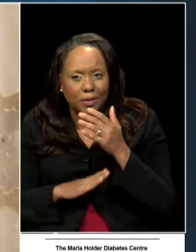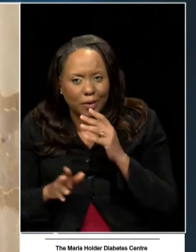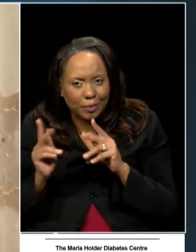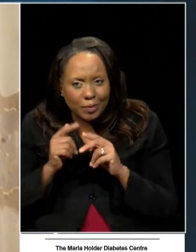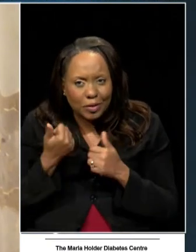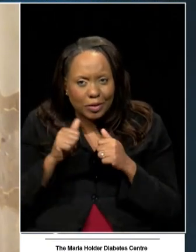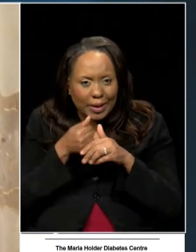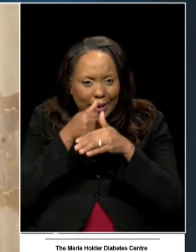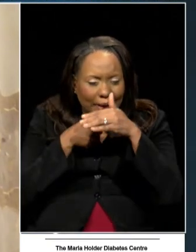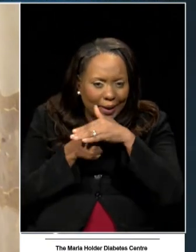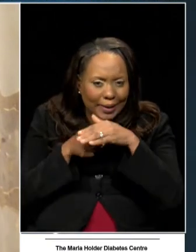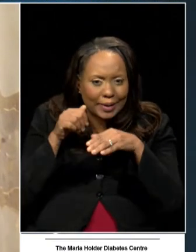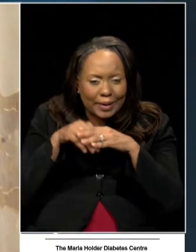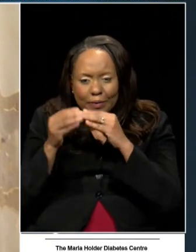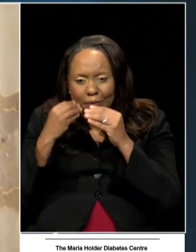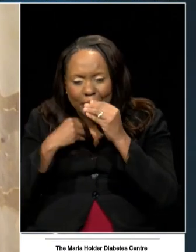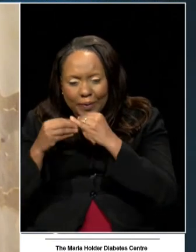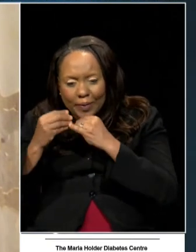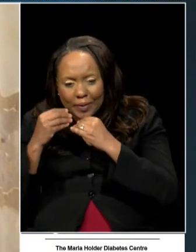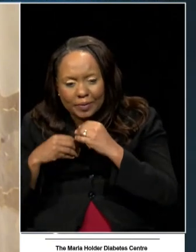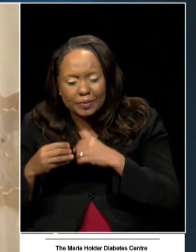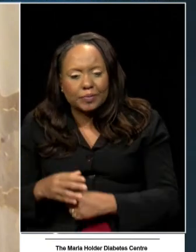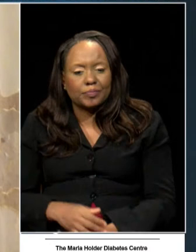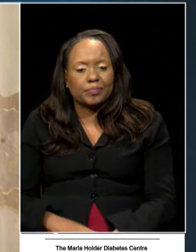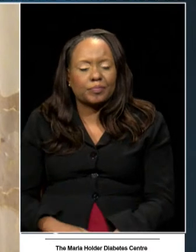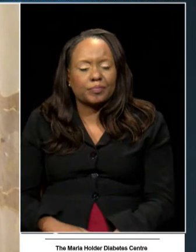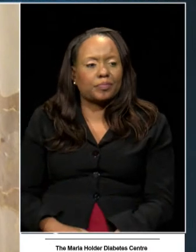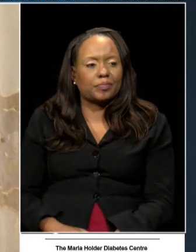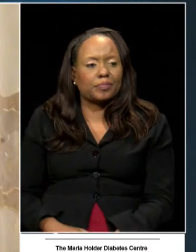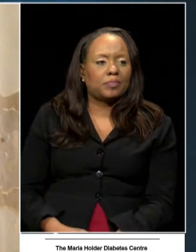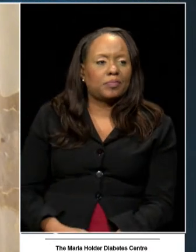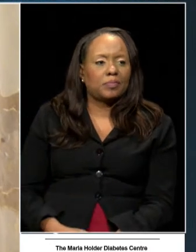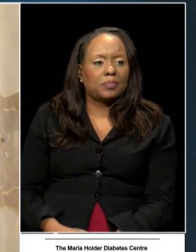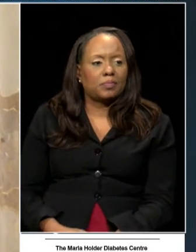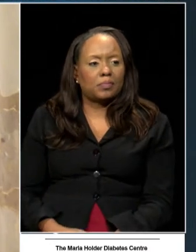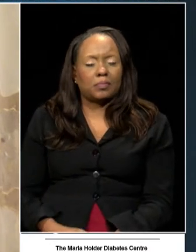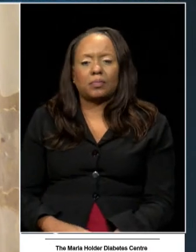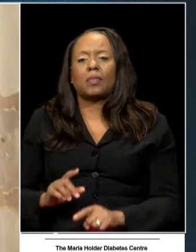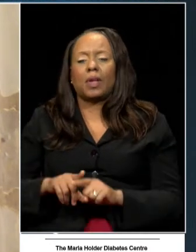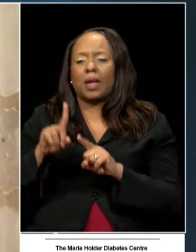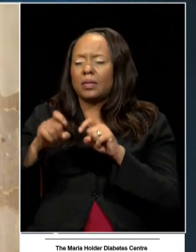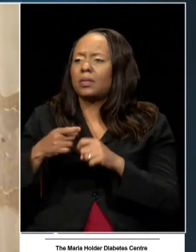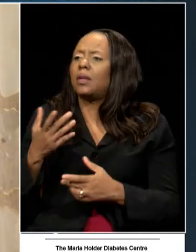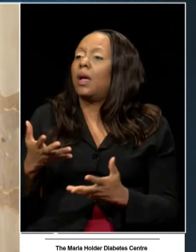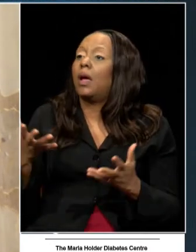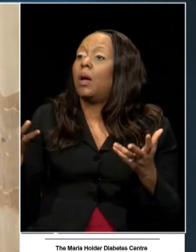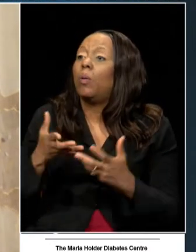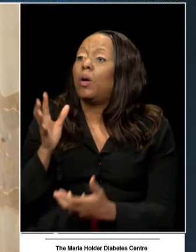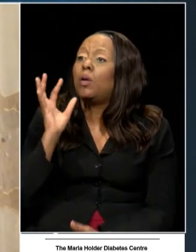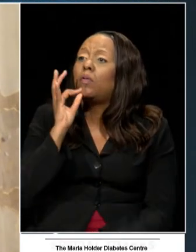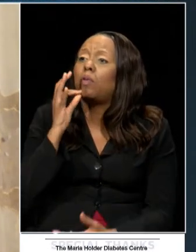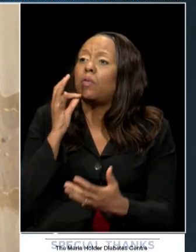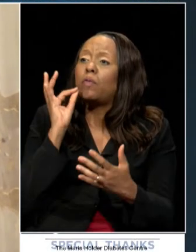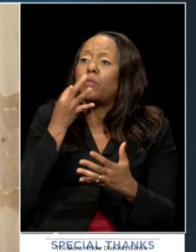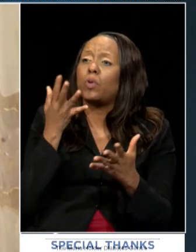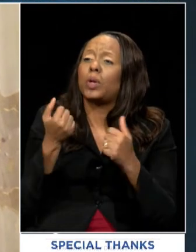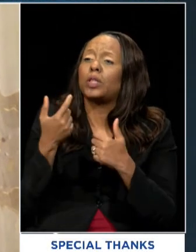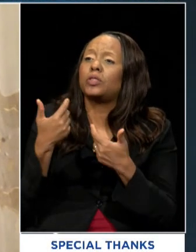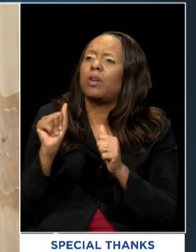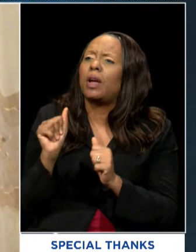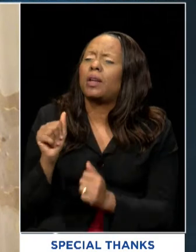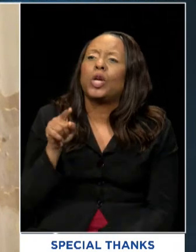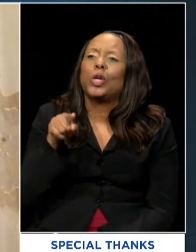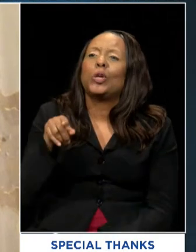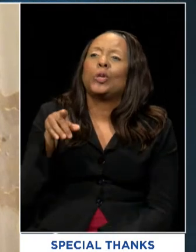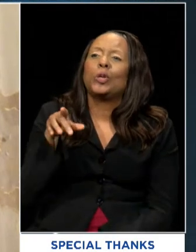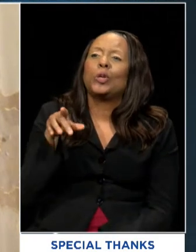have to do to get them in. Ask the child, you know, what fruit would you like to try today? You pick the fruit. You